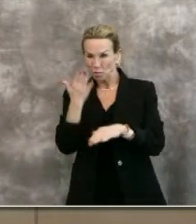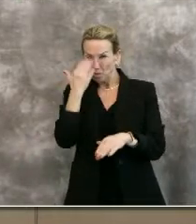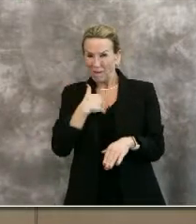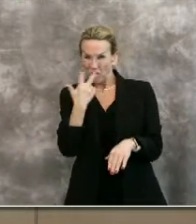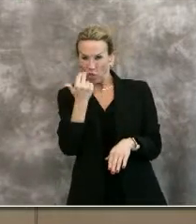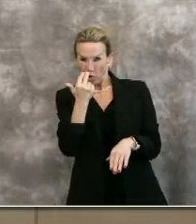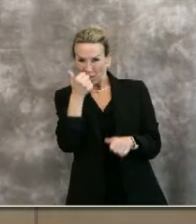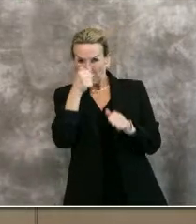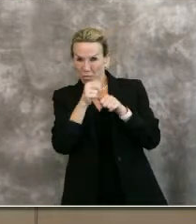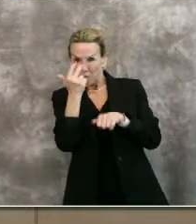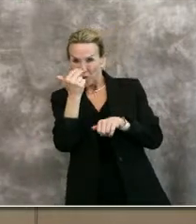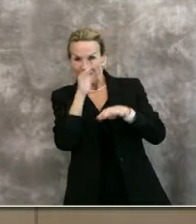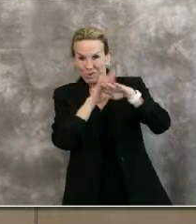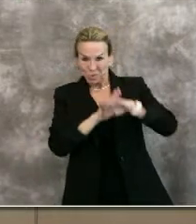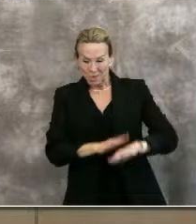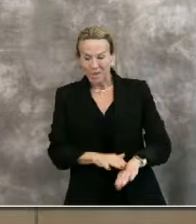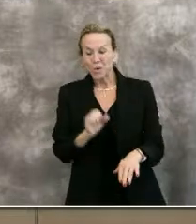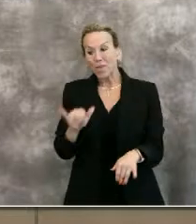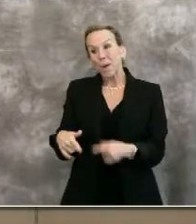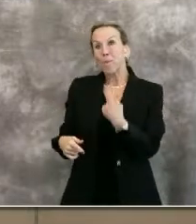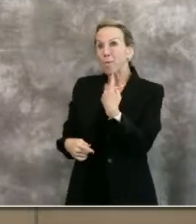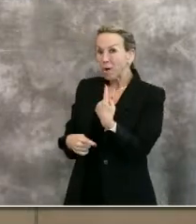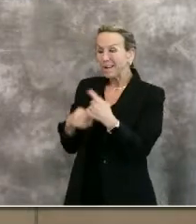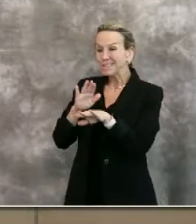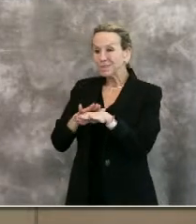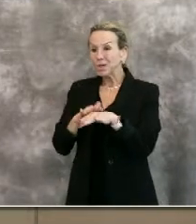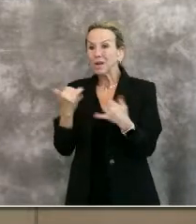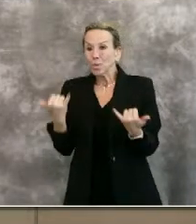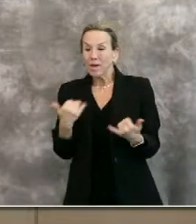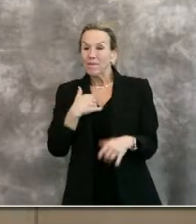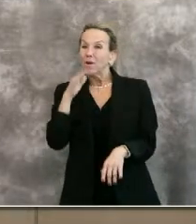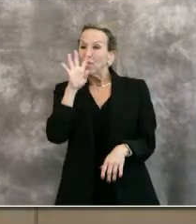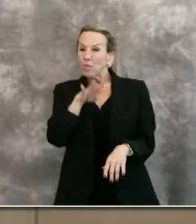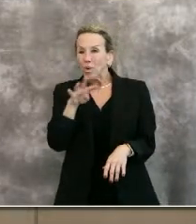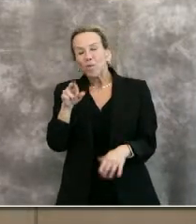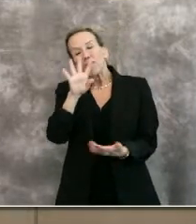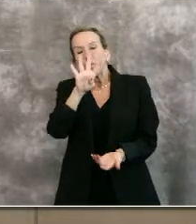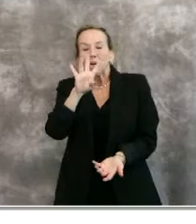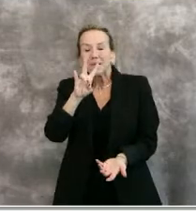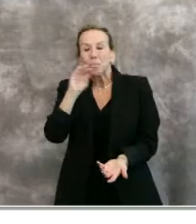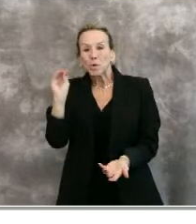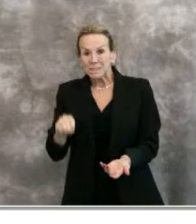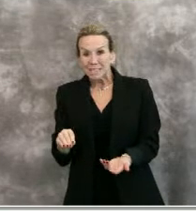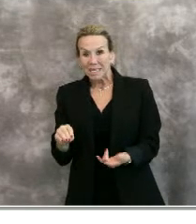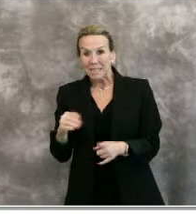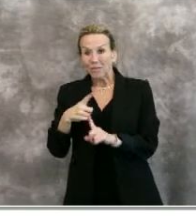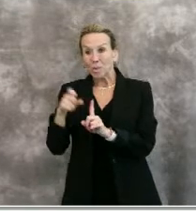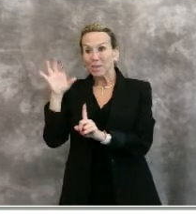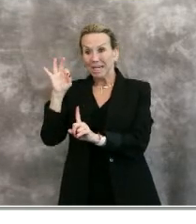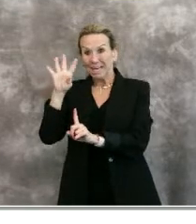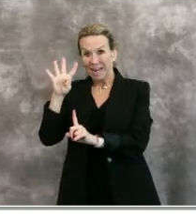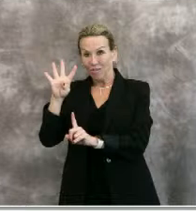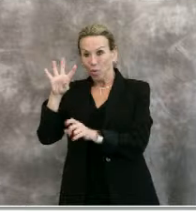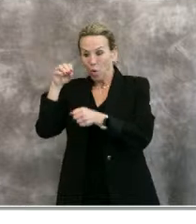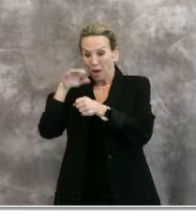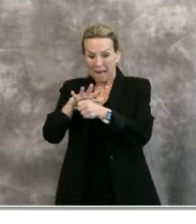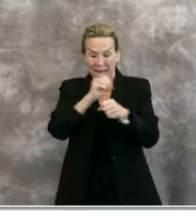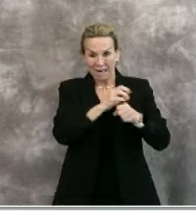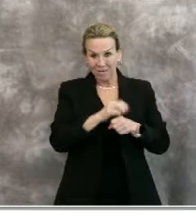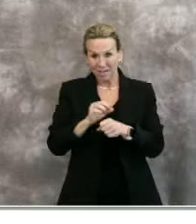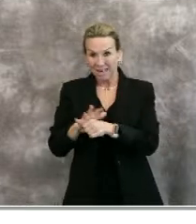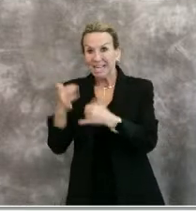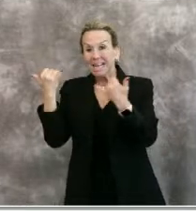To date, currently there are 44 or 47% of the 94 active outbreaks